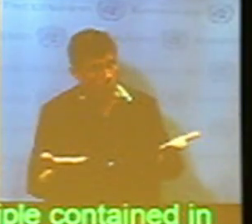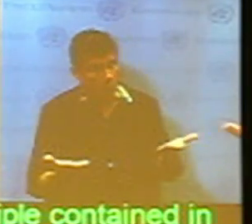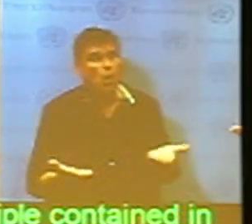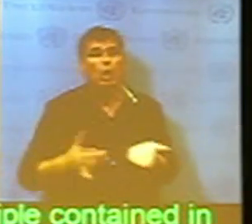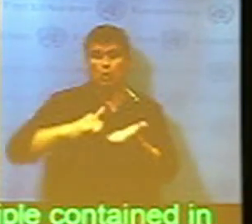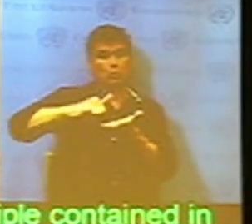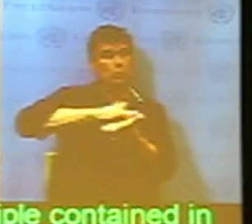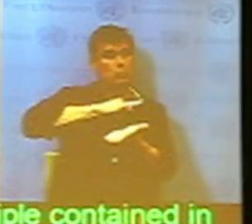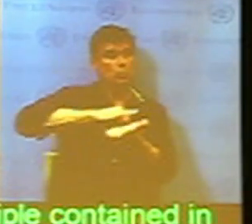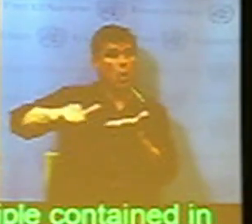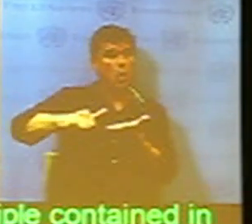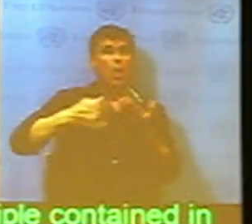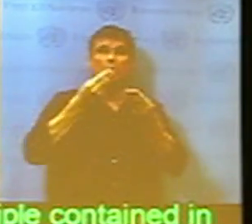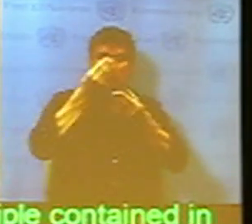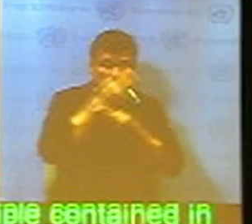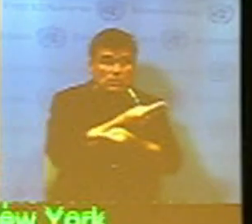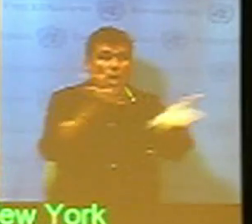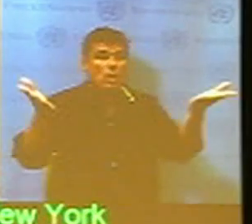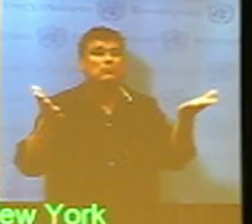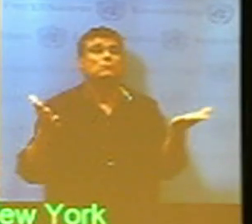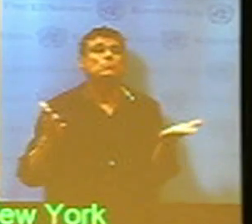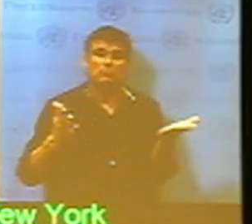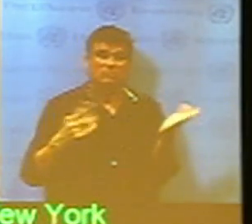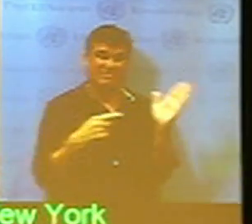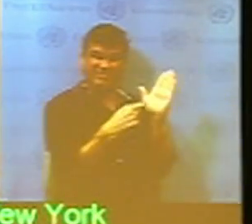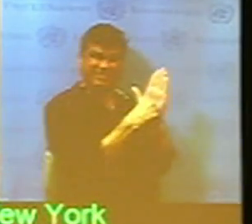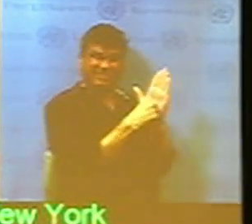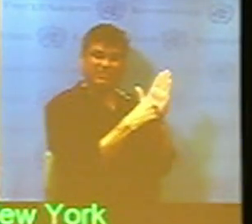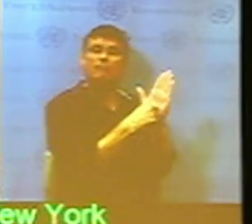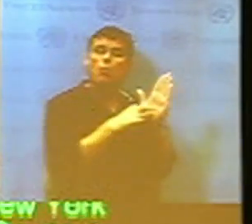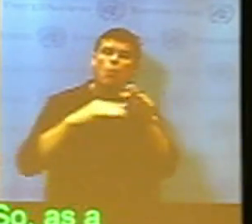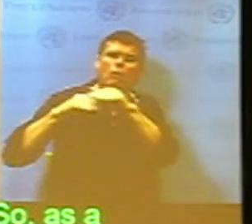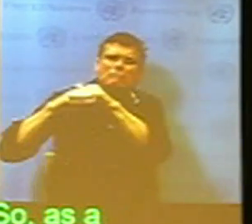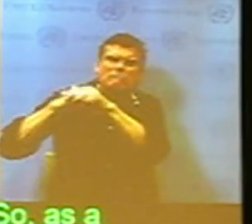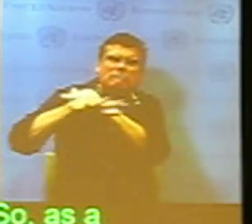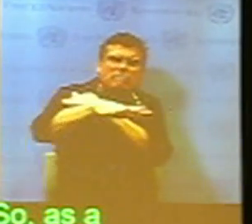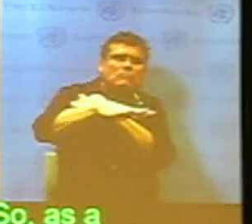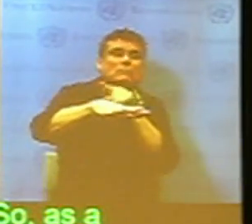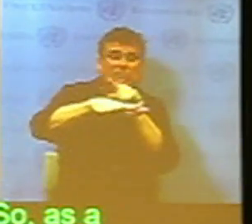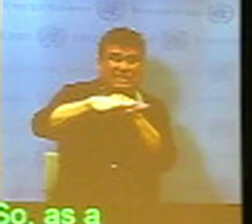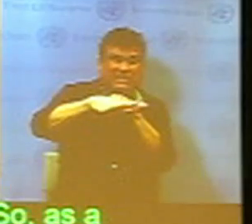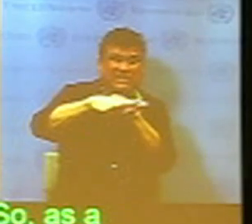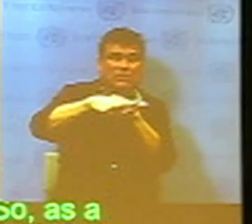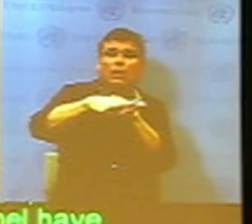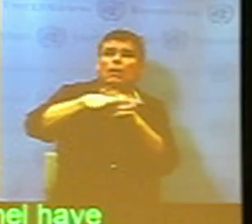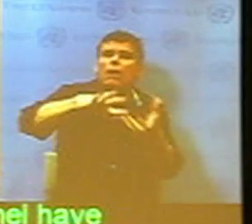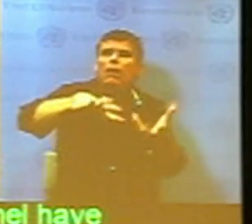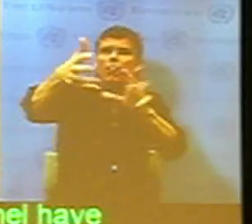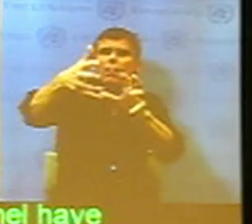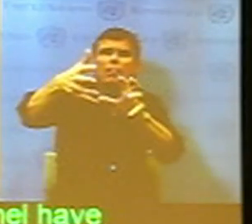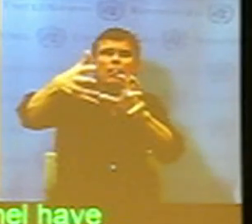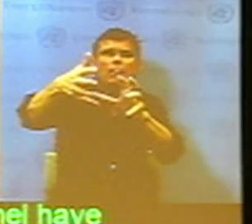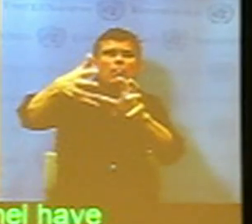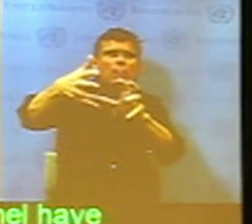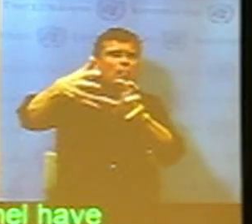So as a number of people on this panel have already emphasised, in humanitarian emergencies and in large movements of refugees